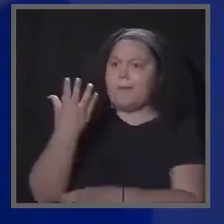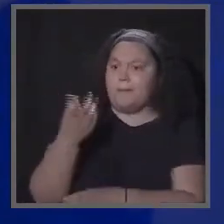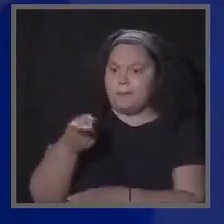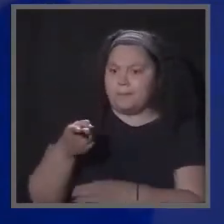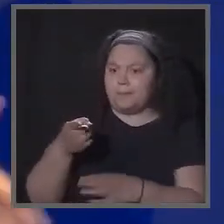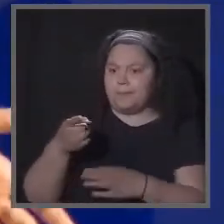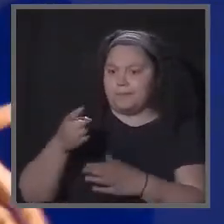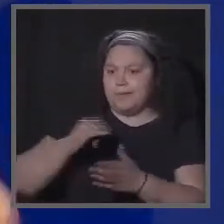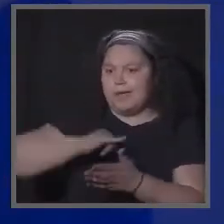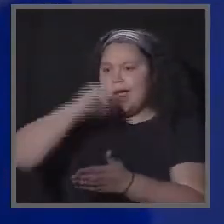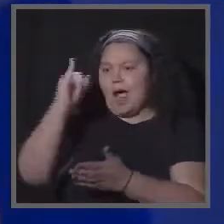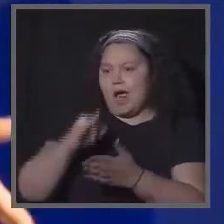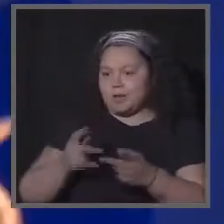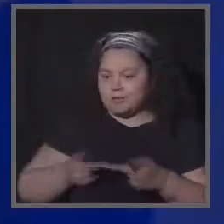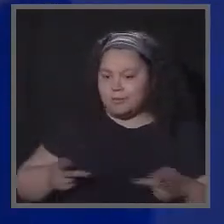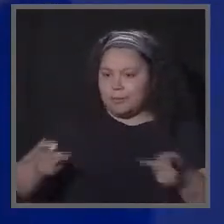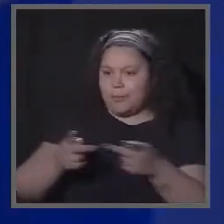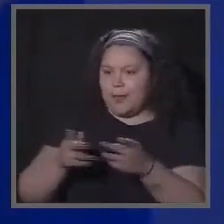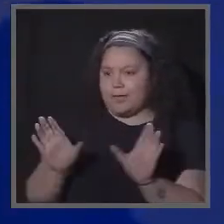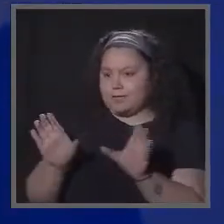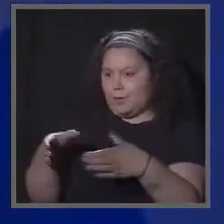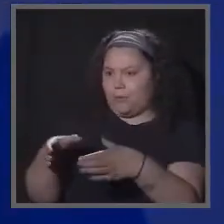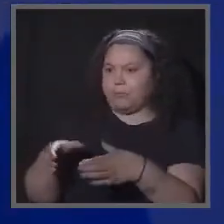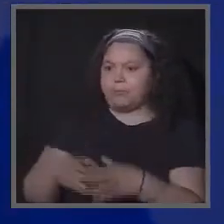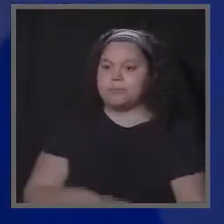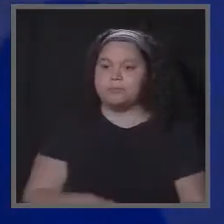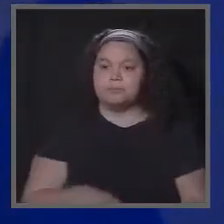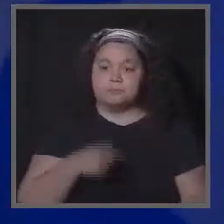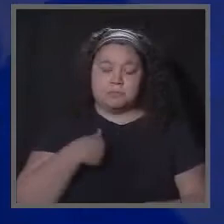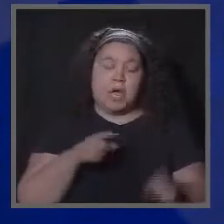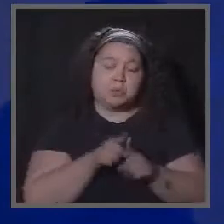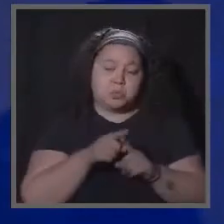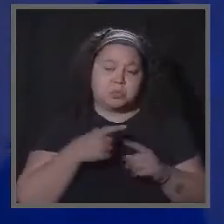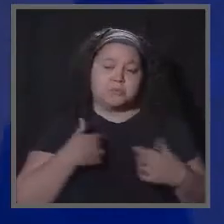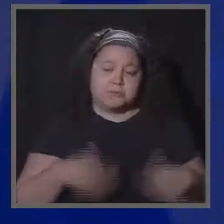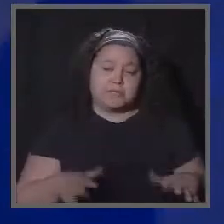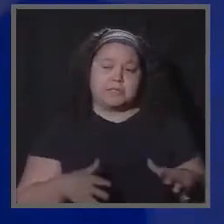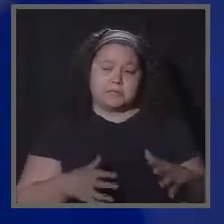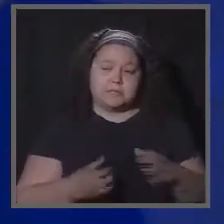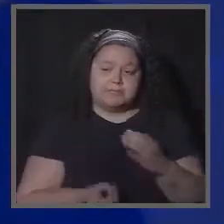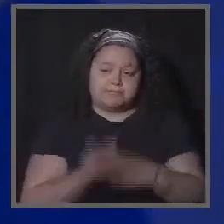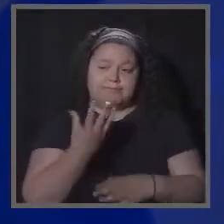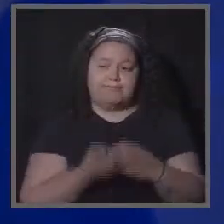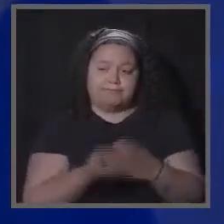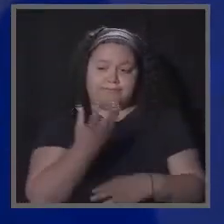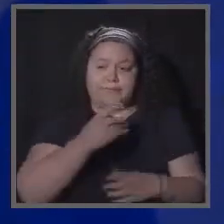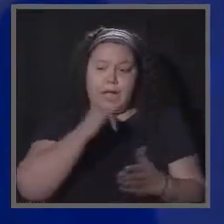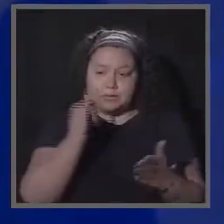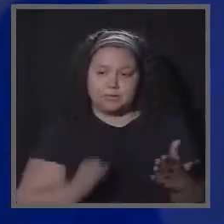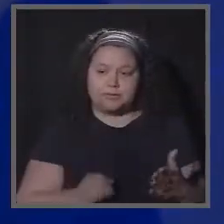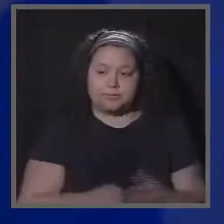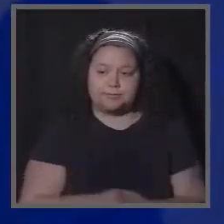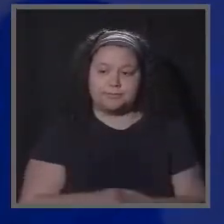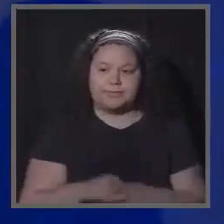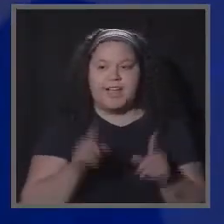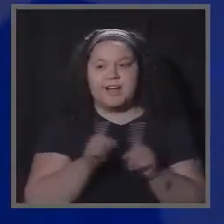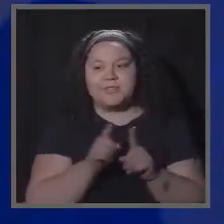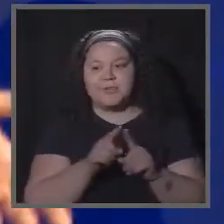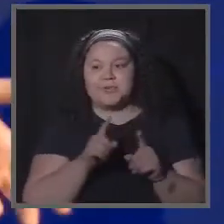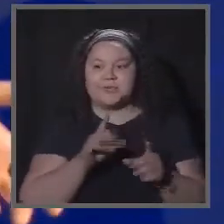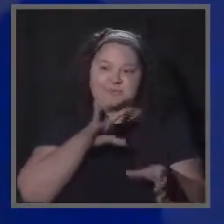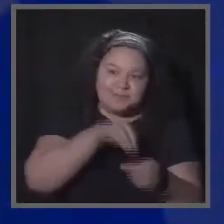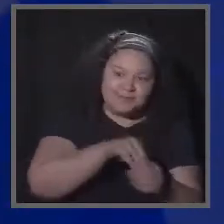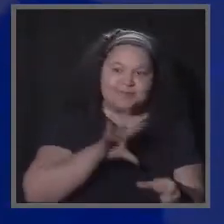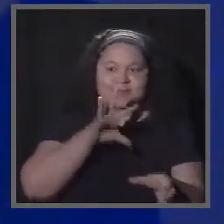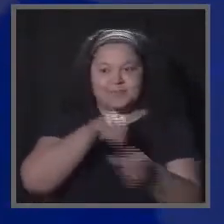art and policy creations, policies. I've been as a creator, someone who has been fortunate